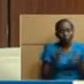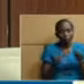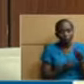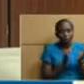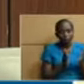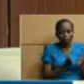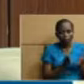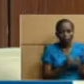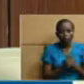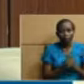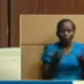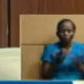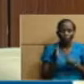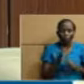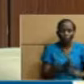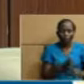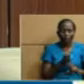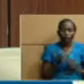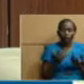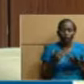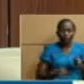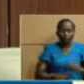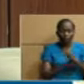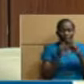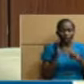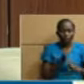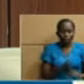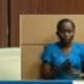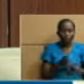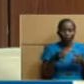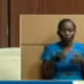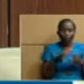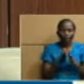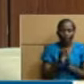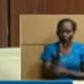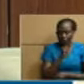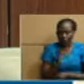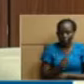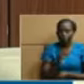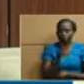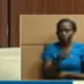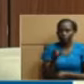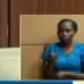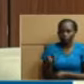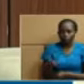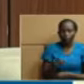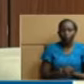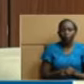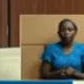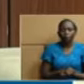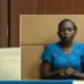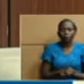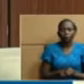supporting the vulnerable senior citizens falls, and then disability grants falls. We also